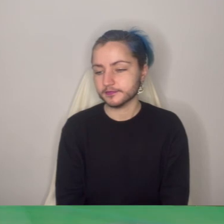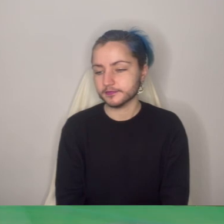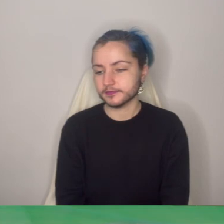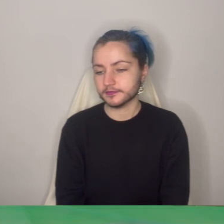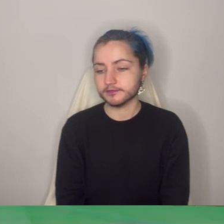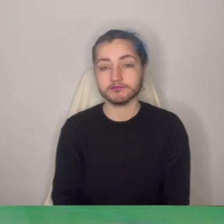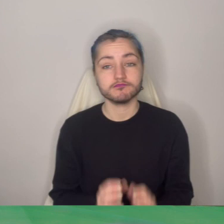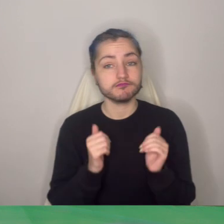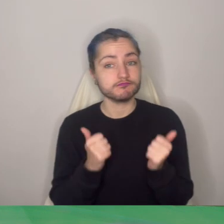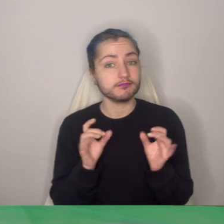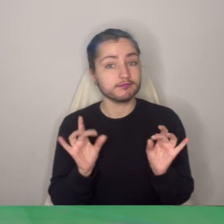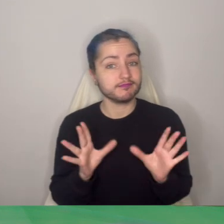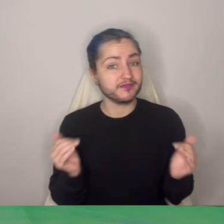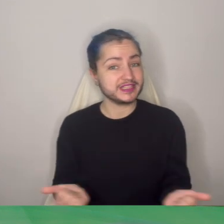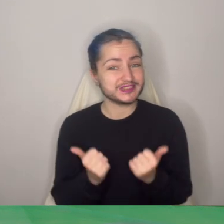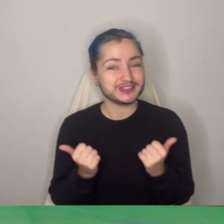And we're all done.